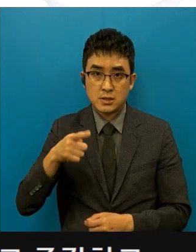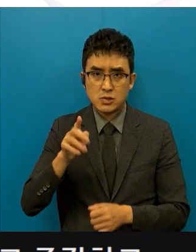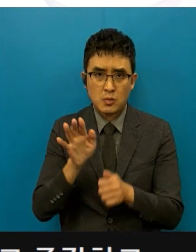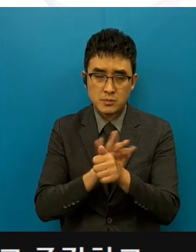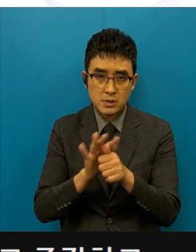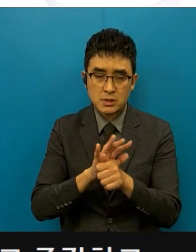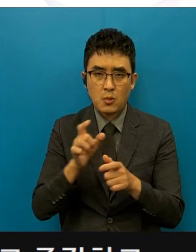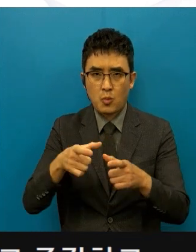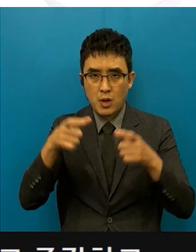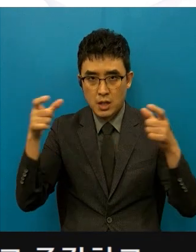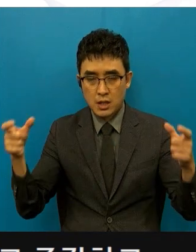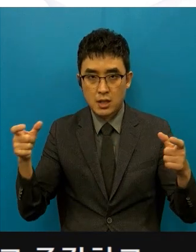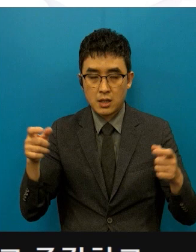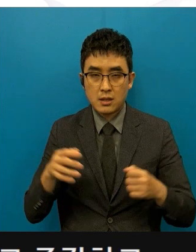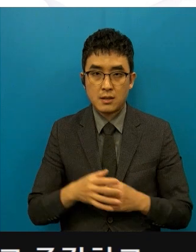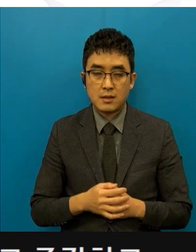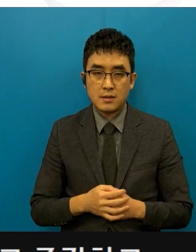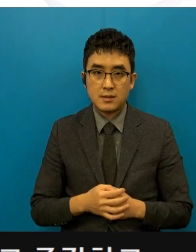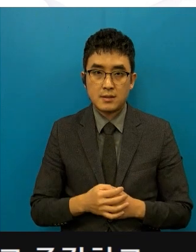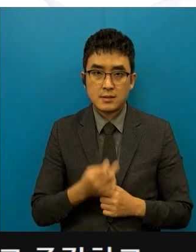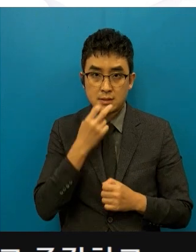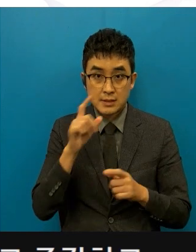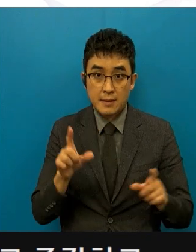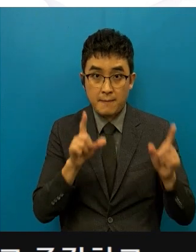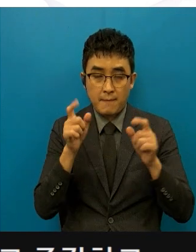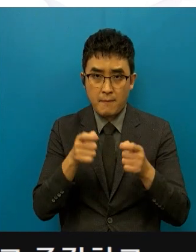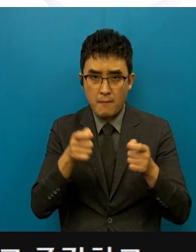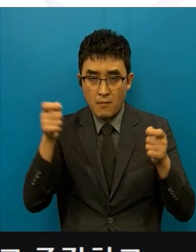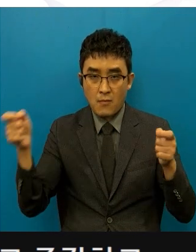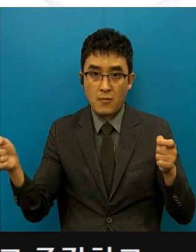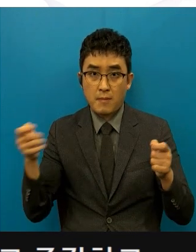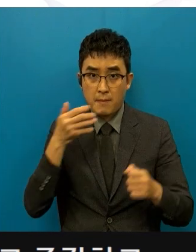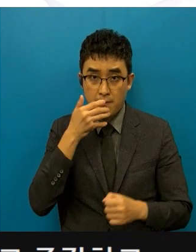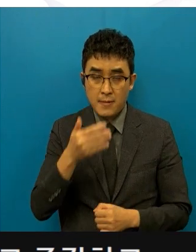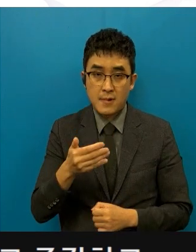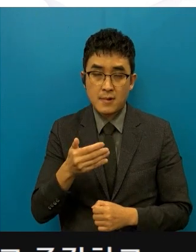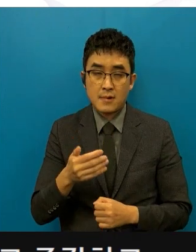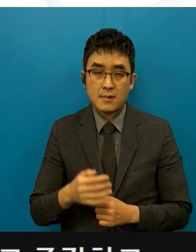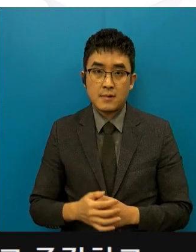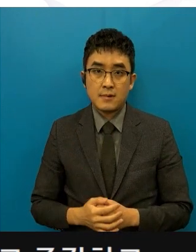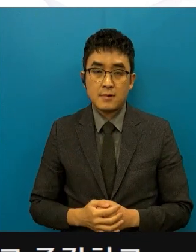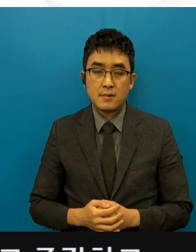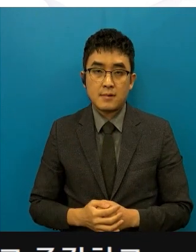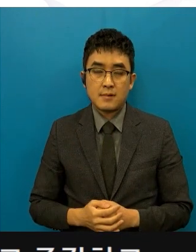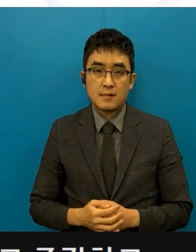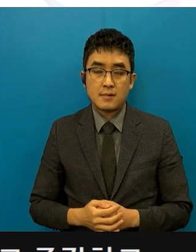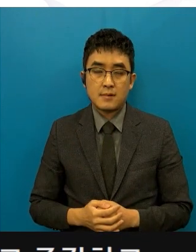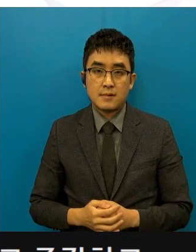Second, of the restriction of life-sustaining treatment decision